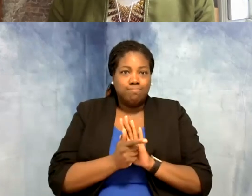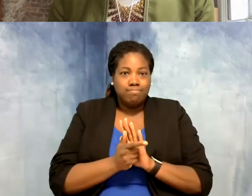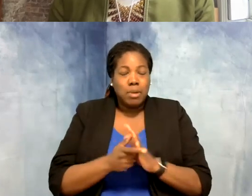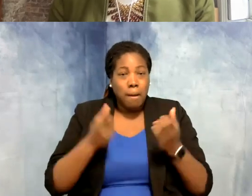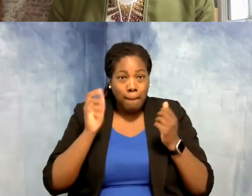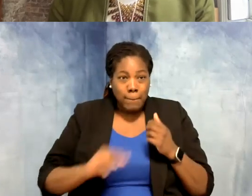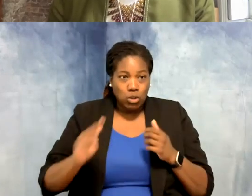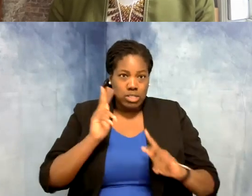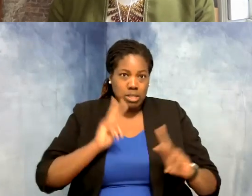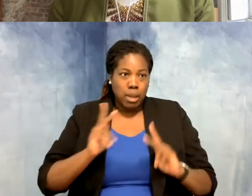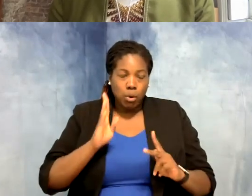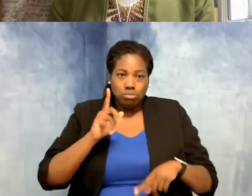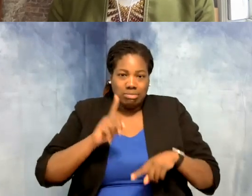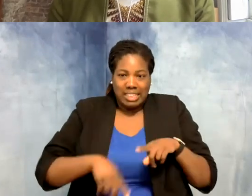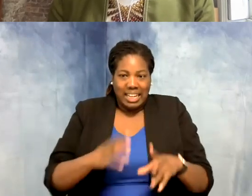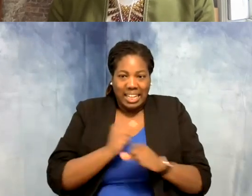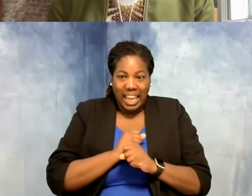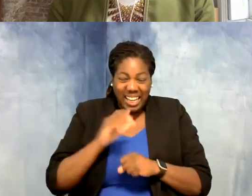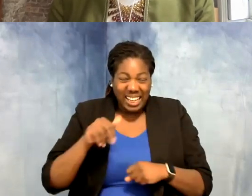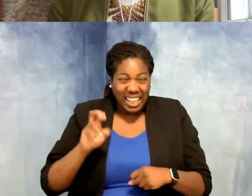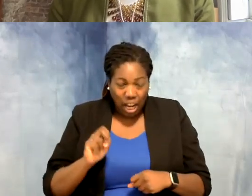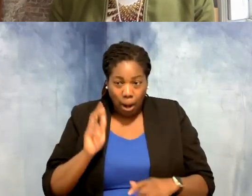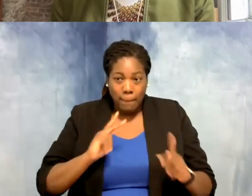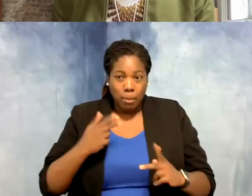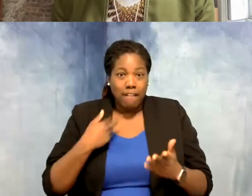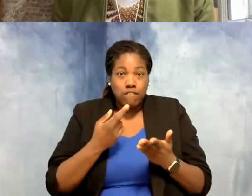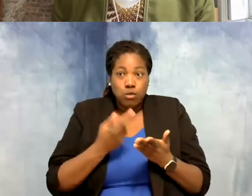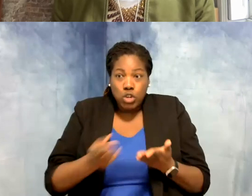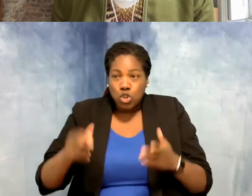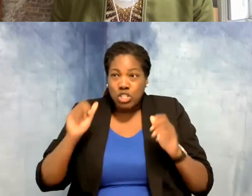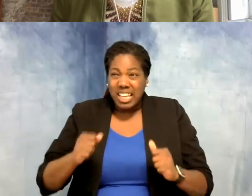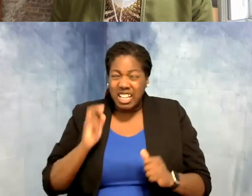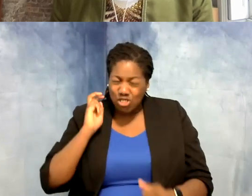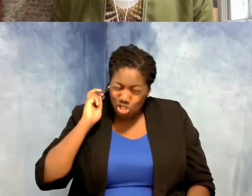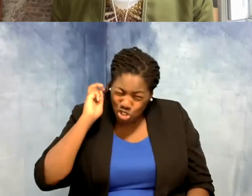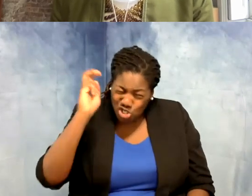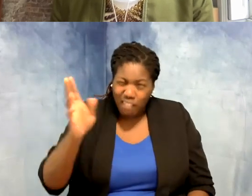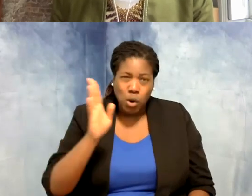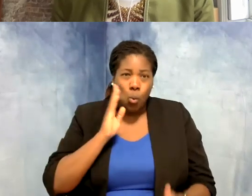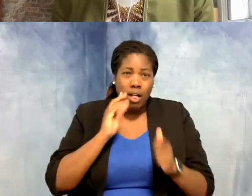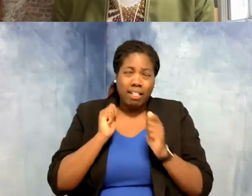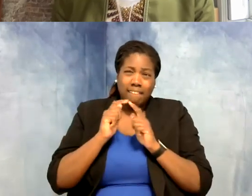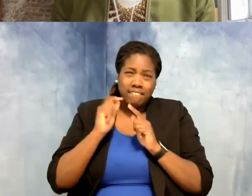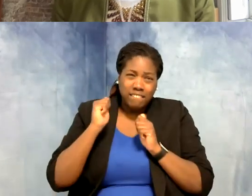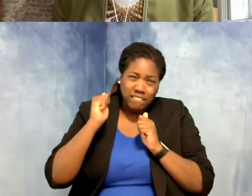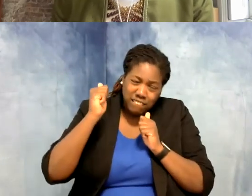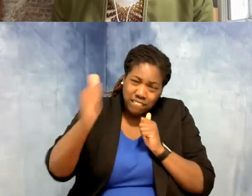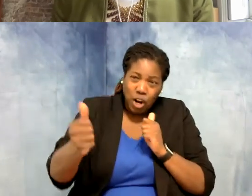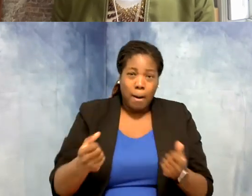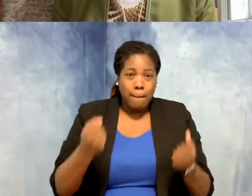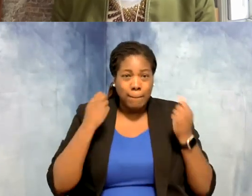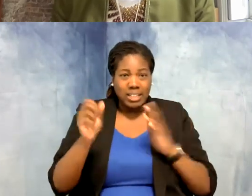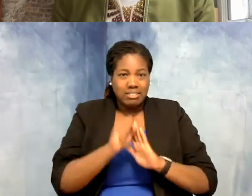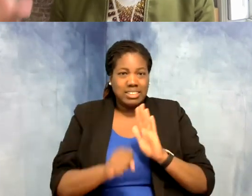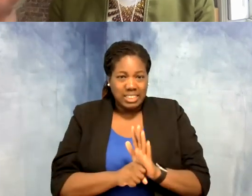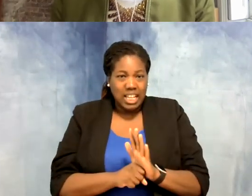abortion care. Those with resources will be able to travel, but it will be long distances that they'll have to travel because huge parts of the state